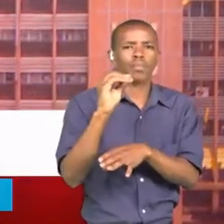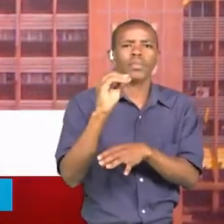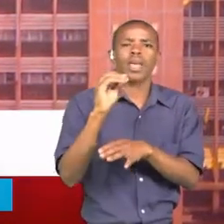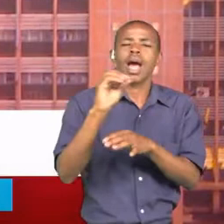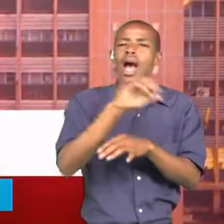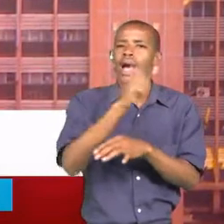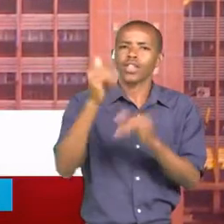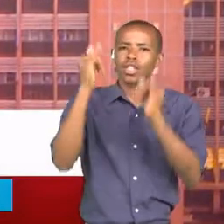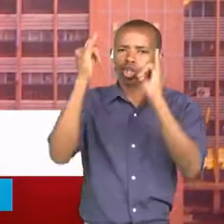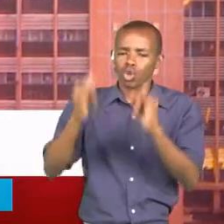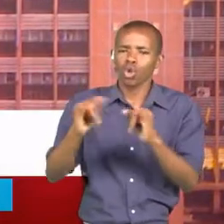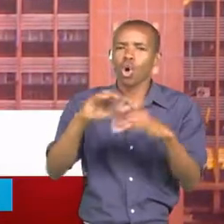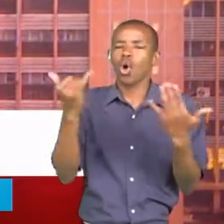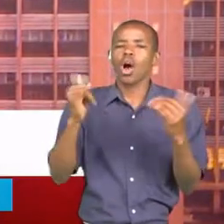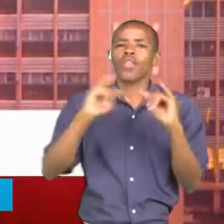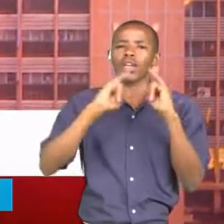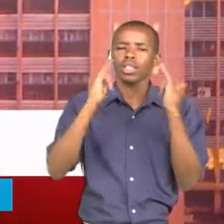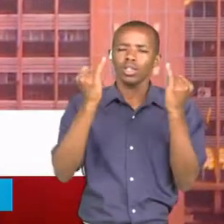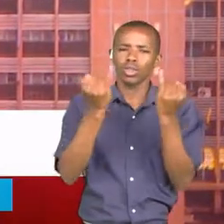any institution,